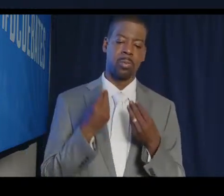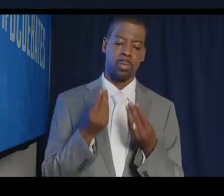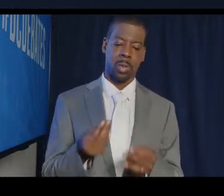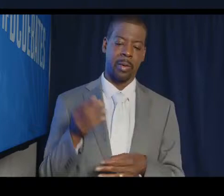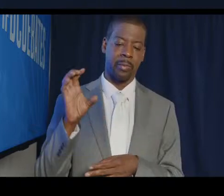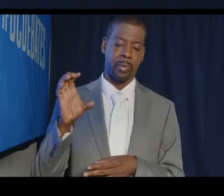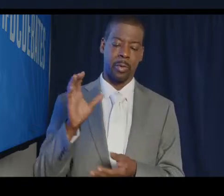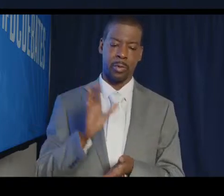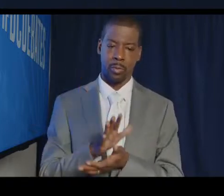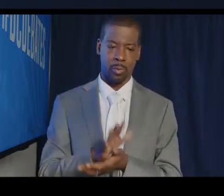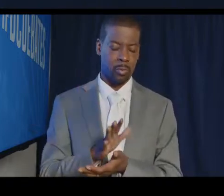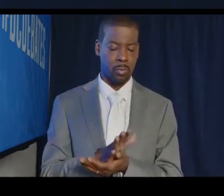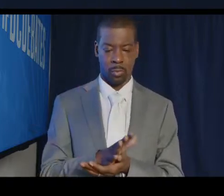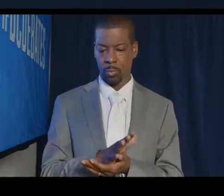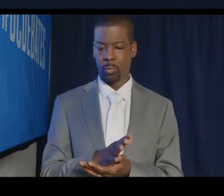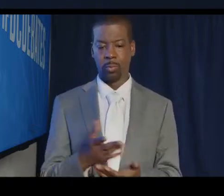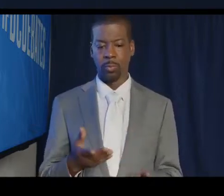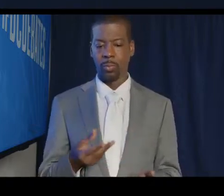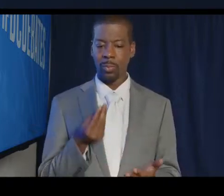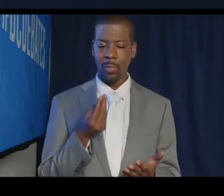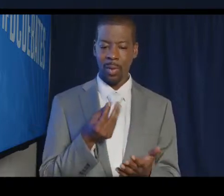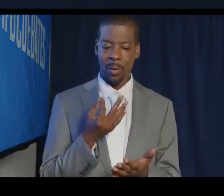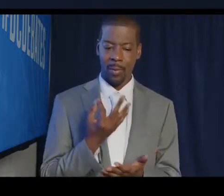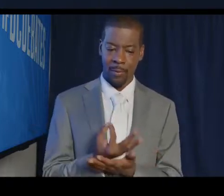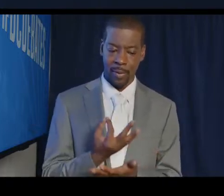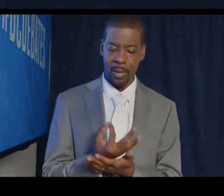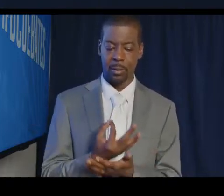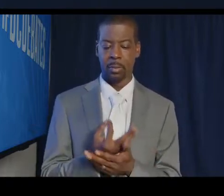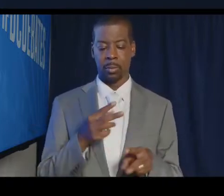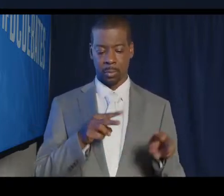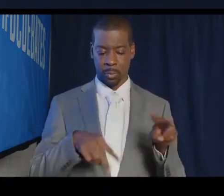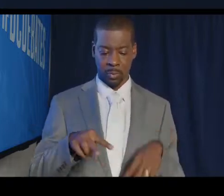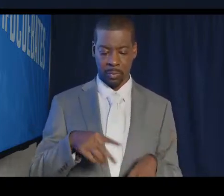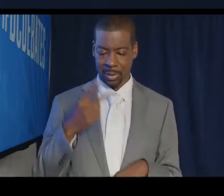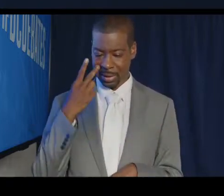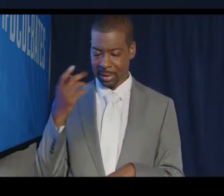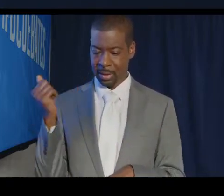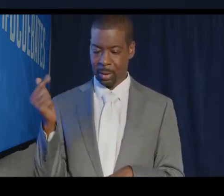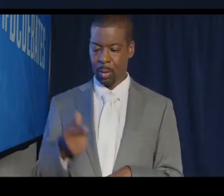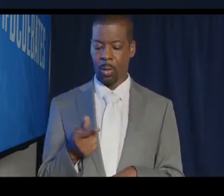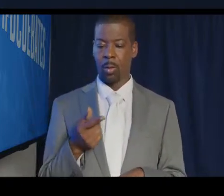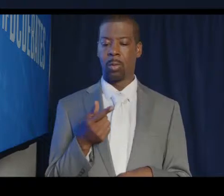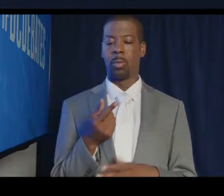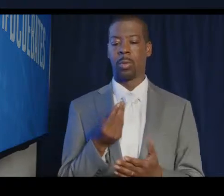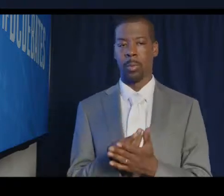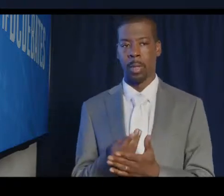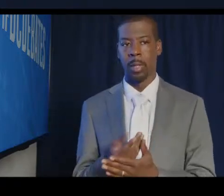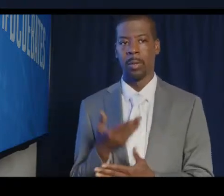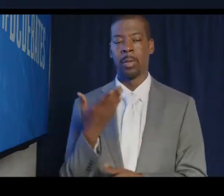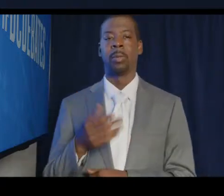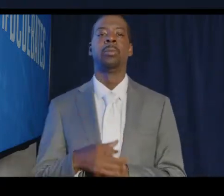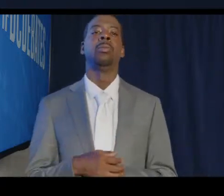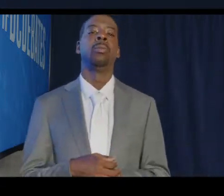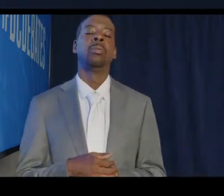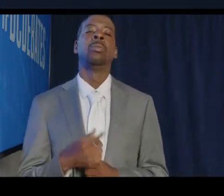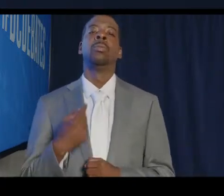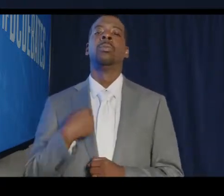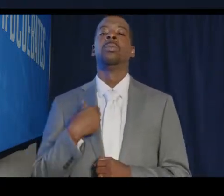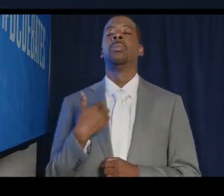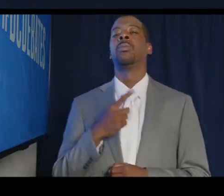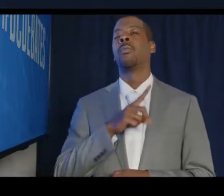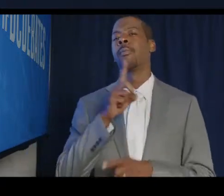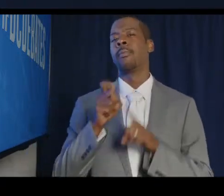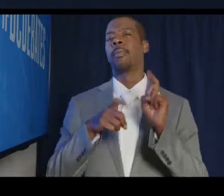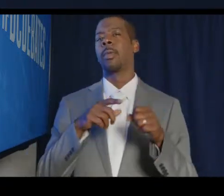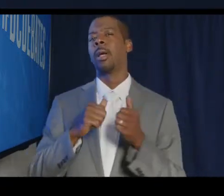all the tools that they needed to have financial oversight and see the books of each and every one of the charter LEAs. And so I have questions about how it's